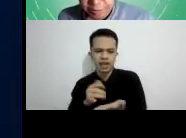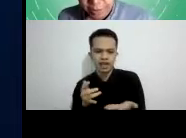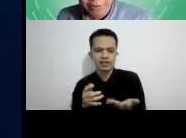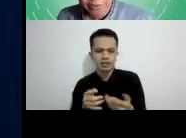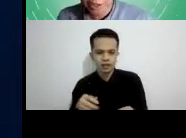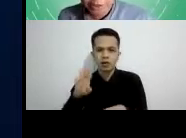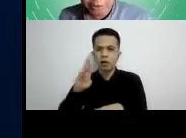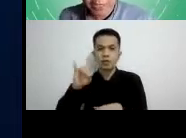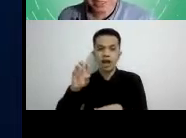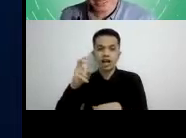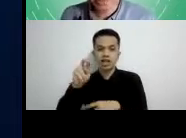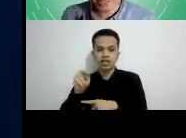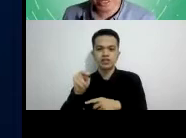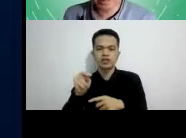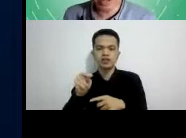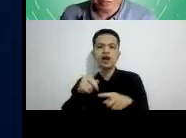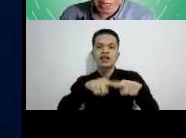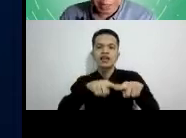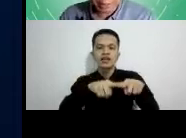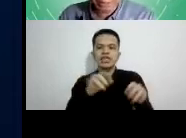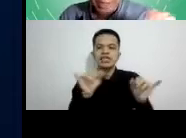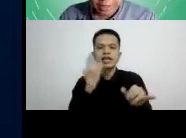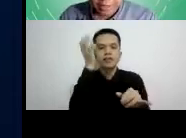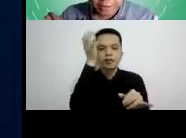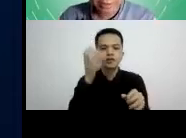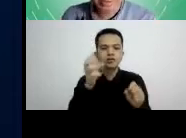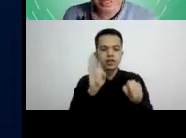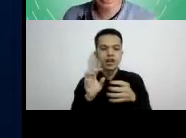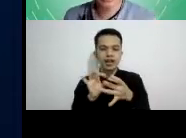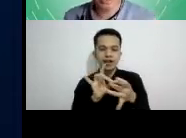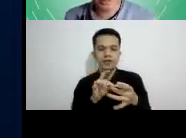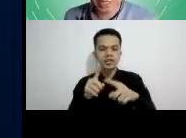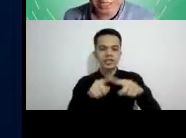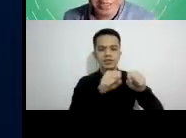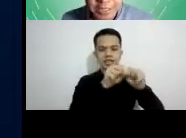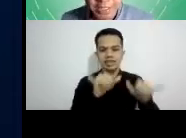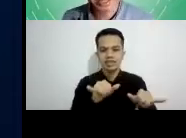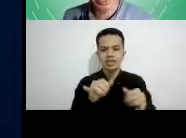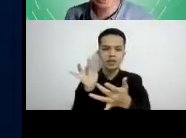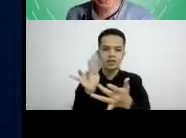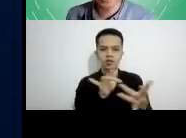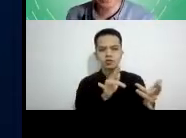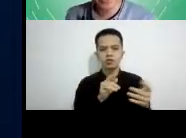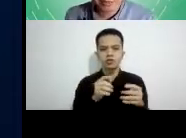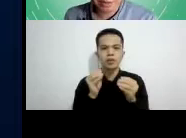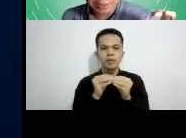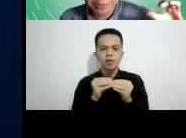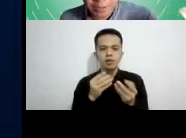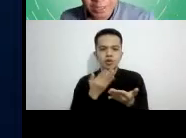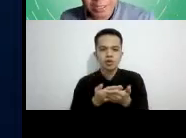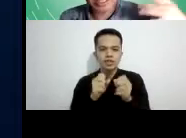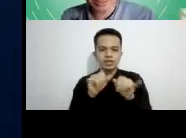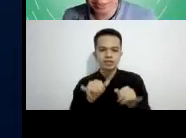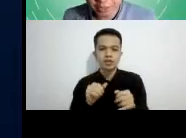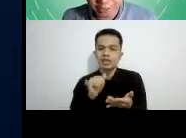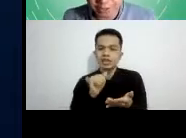Blockchain, part of it, also relies on a similar concept of being able to connect to different systems and networks in a decentralized system. That's why it's very